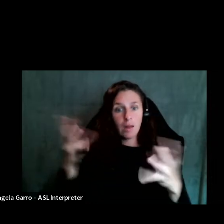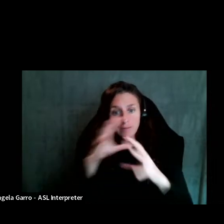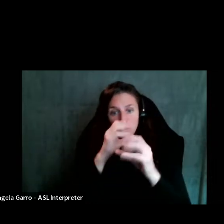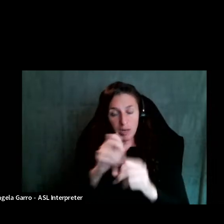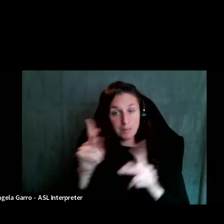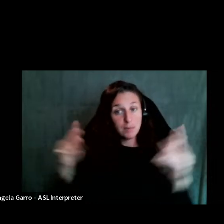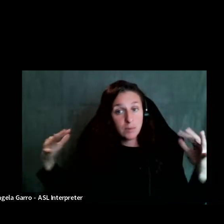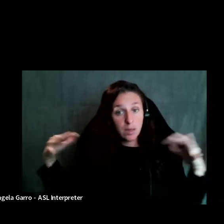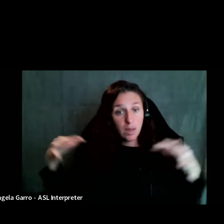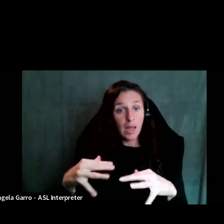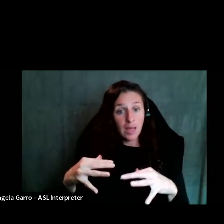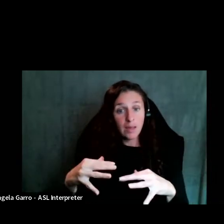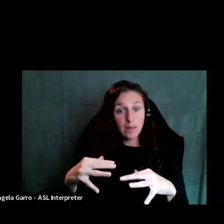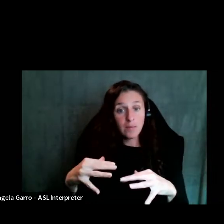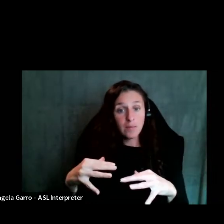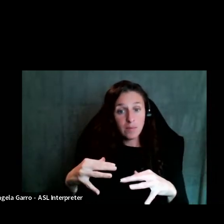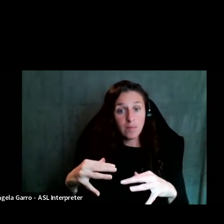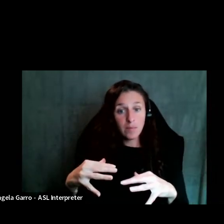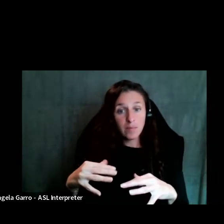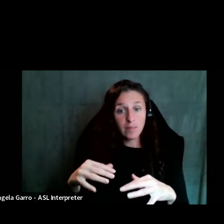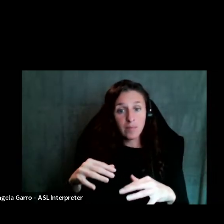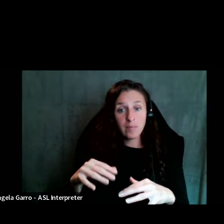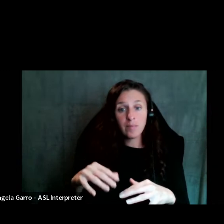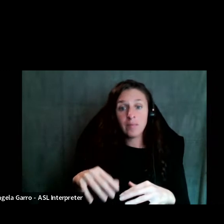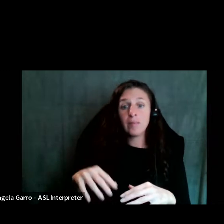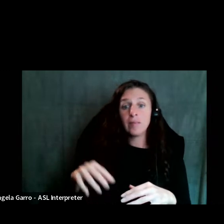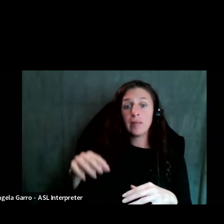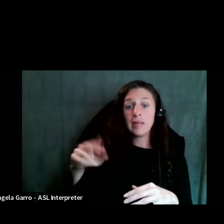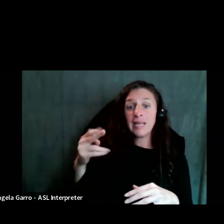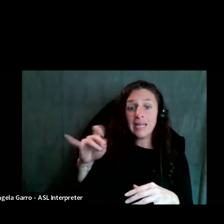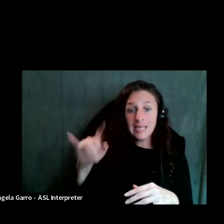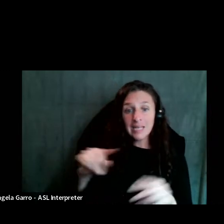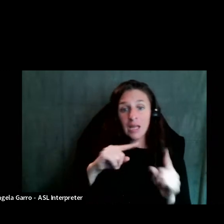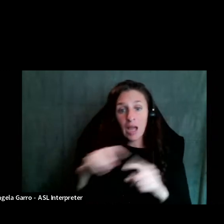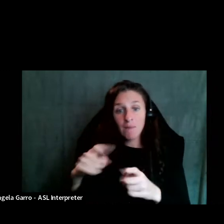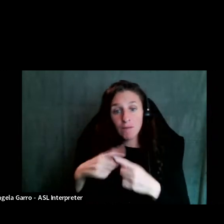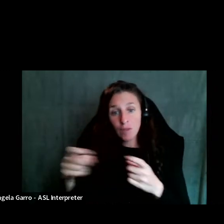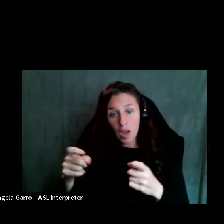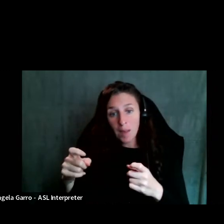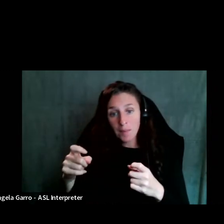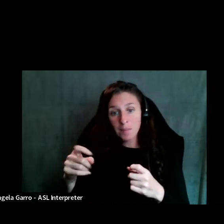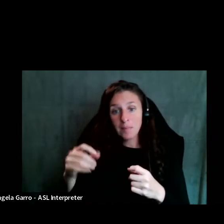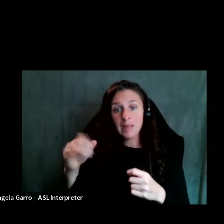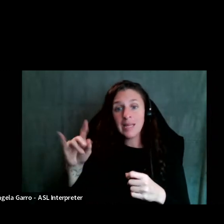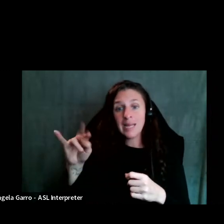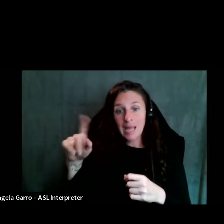So Hindi, came from India. Misri came from Egypt.